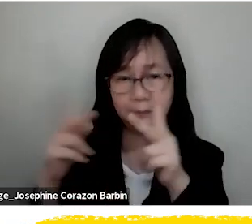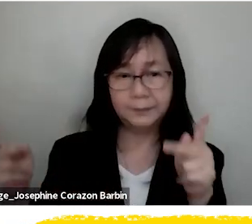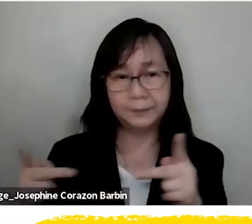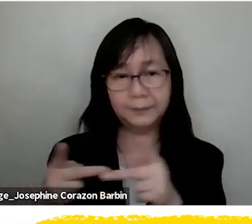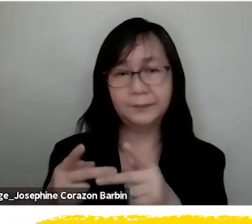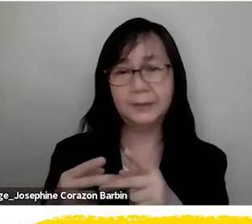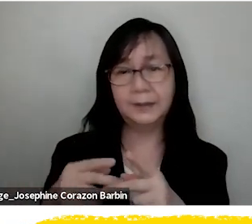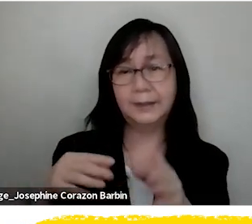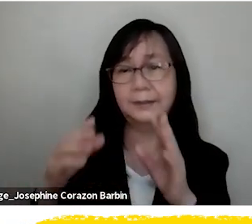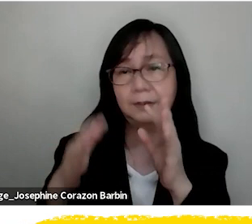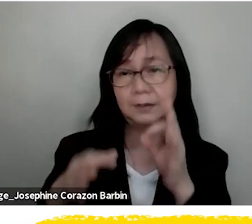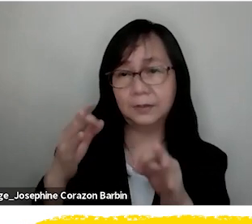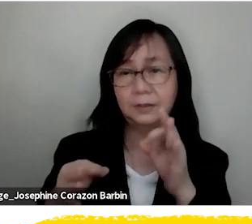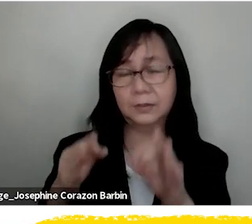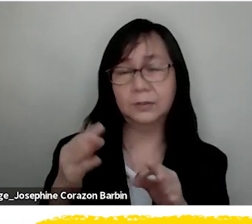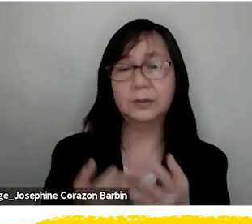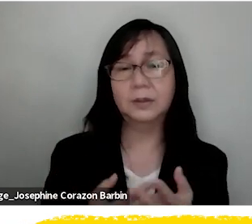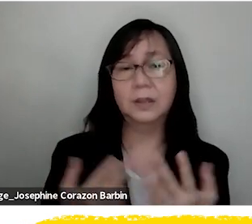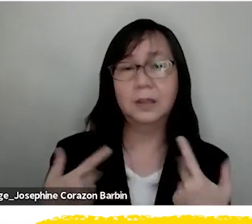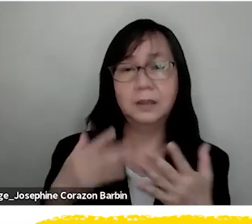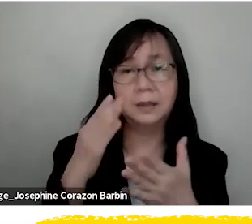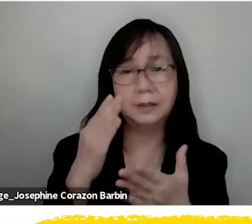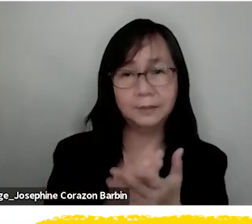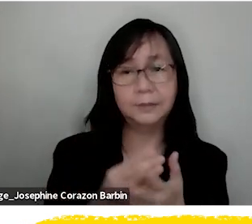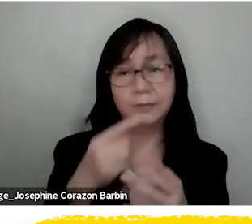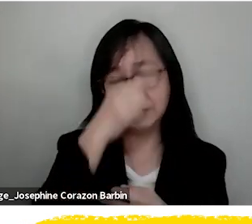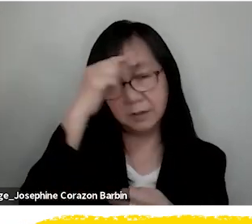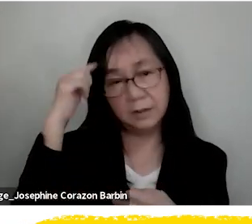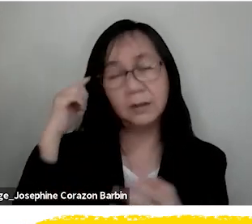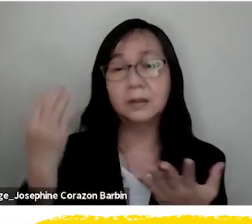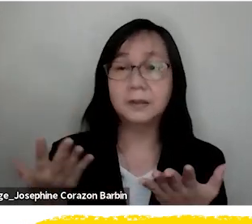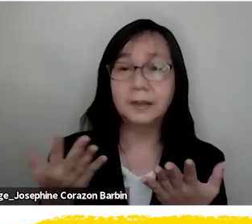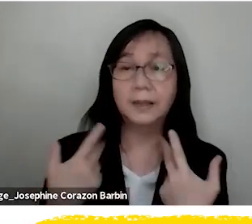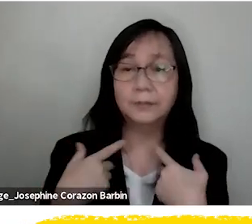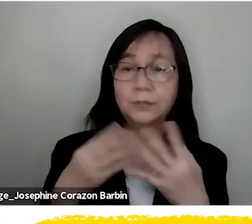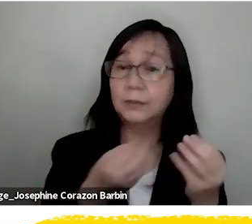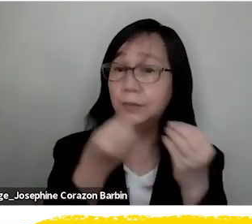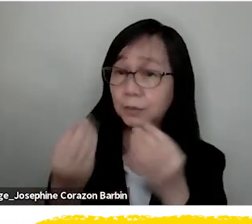and international one. So I'll stop here because I think I've given you a lot